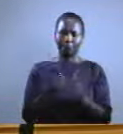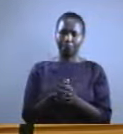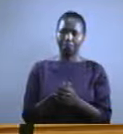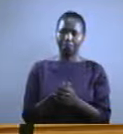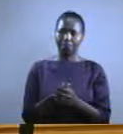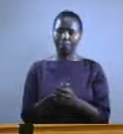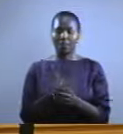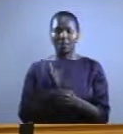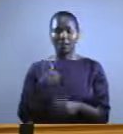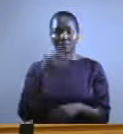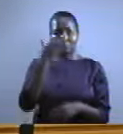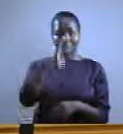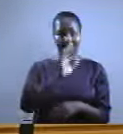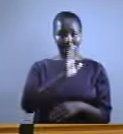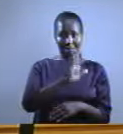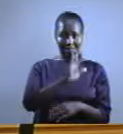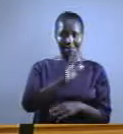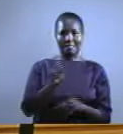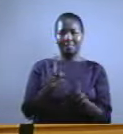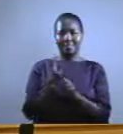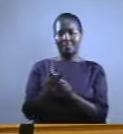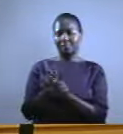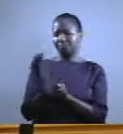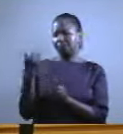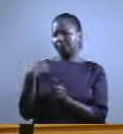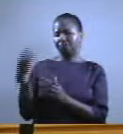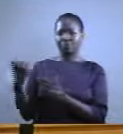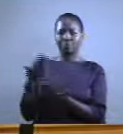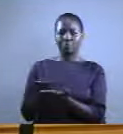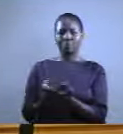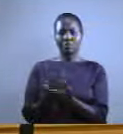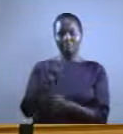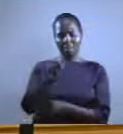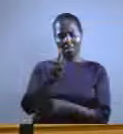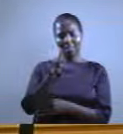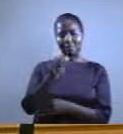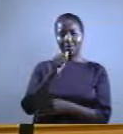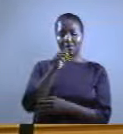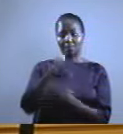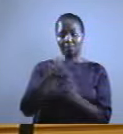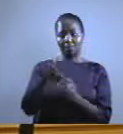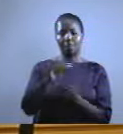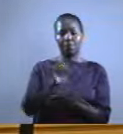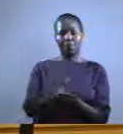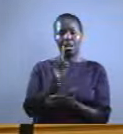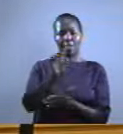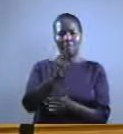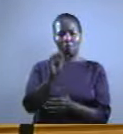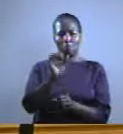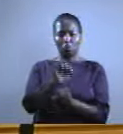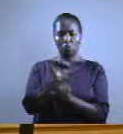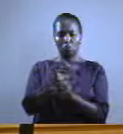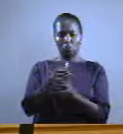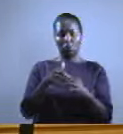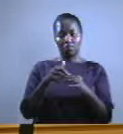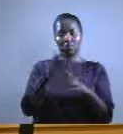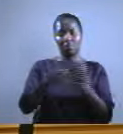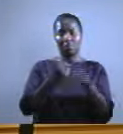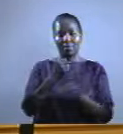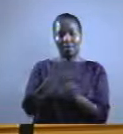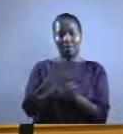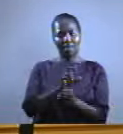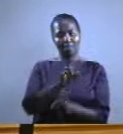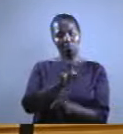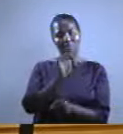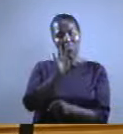through the National Development Plan, has set itself the goal of creating 11 million jobs by the year